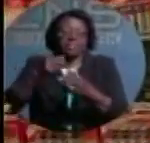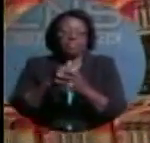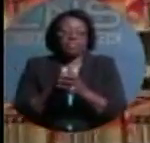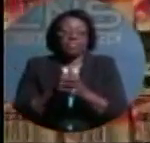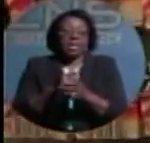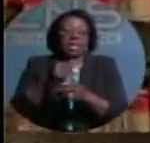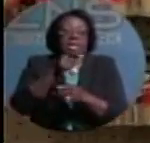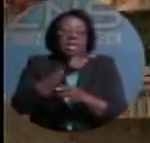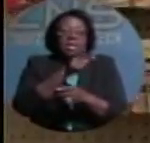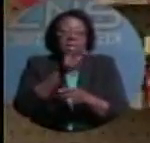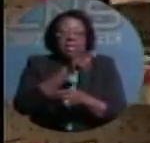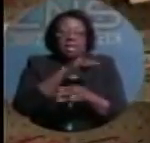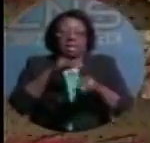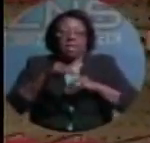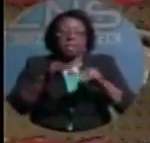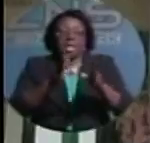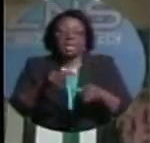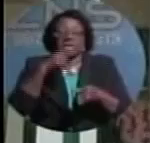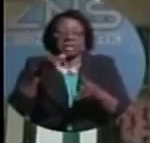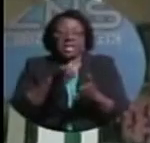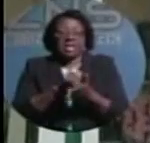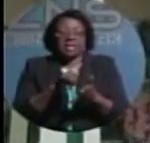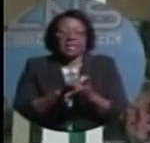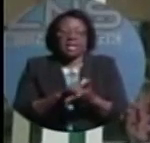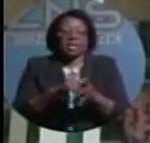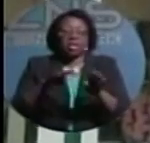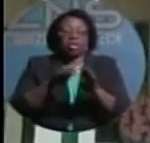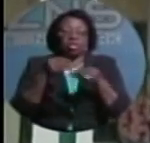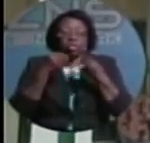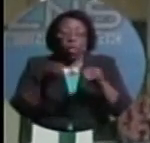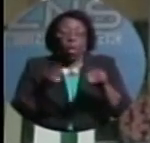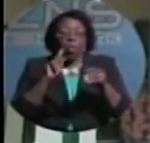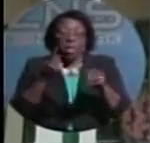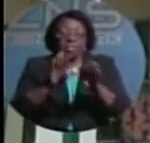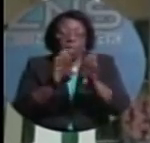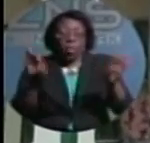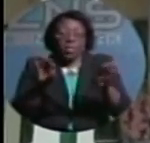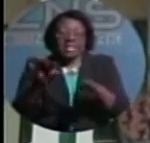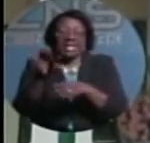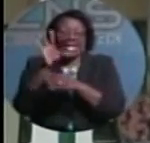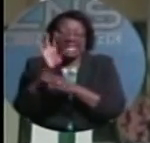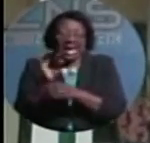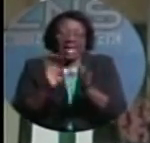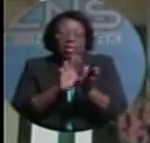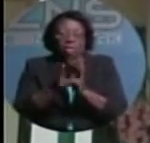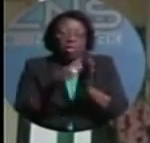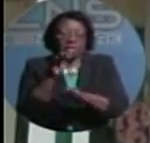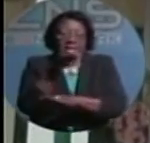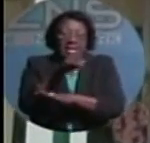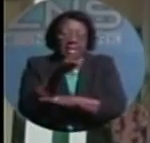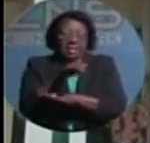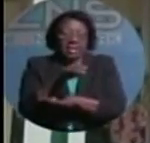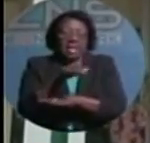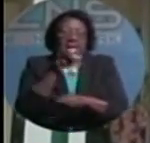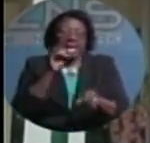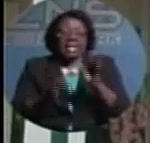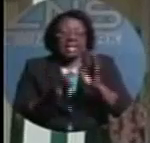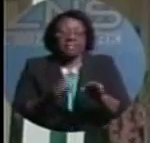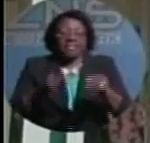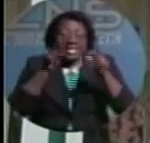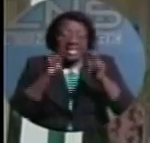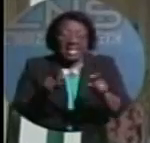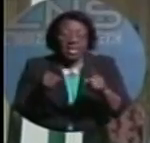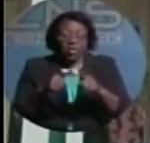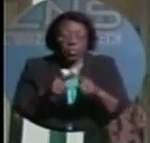Now, Taylor says the Mackey Street SuperValue location will be open until 9 o'clock tonight. However, if needs be, he says